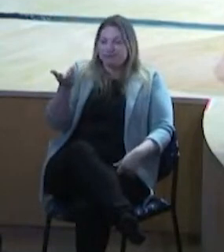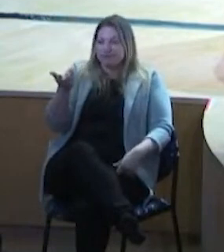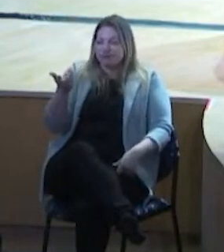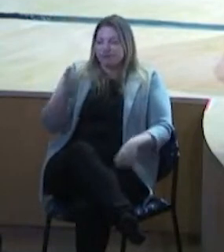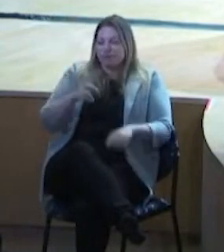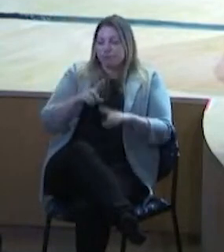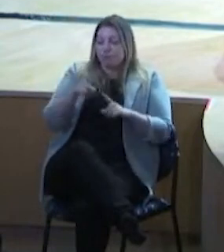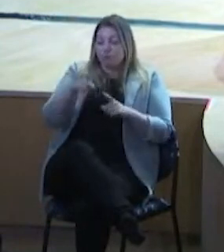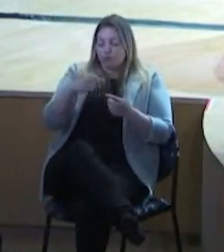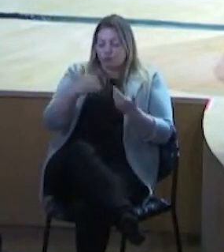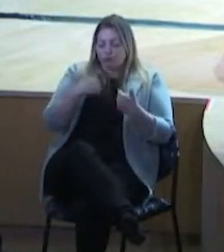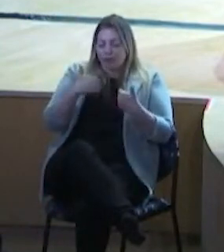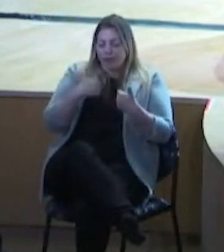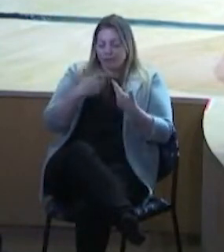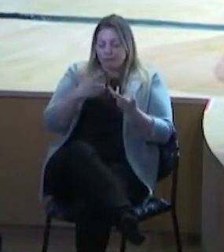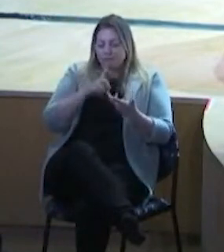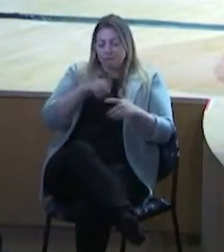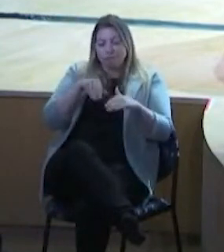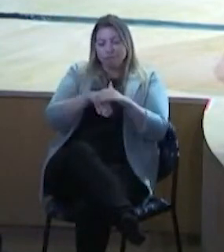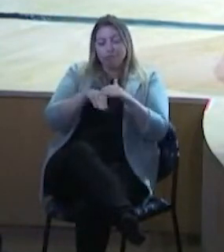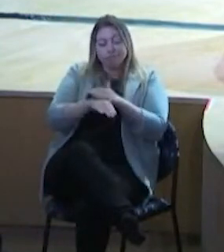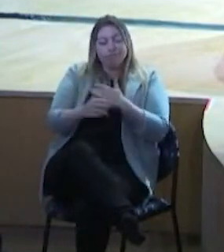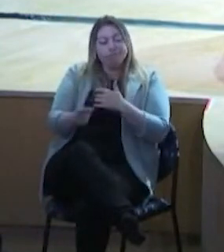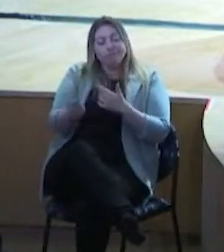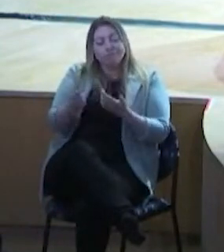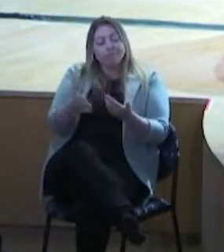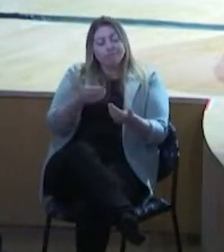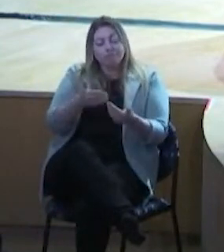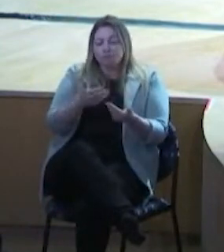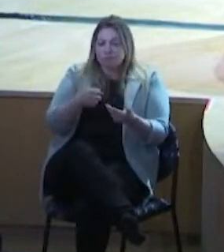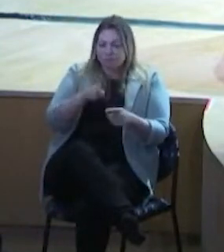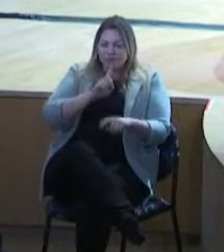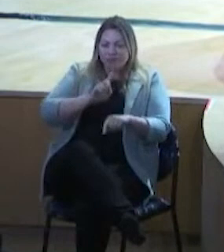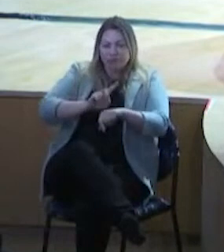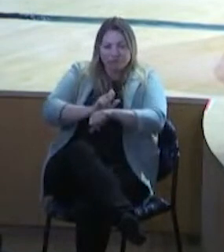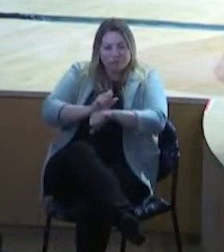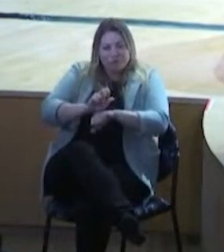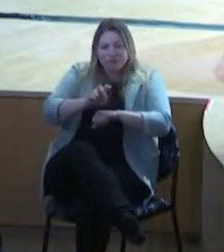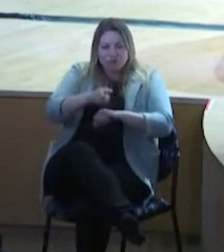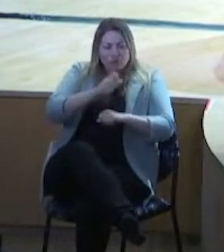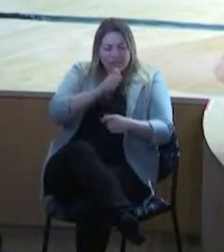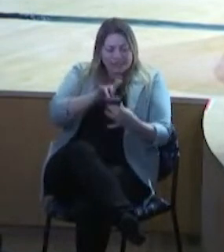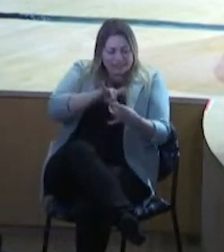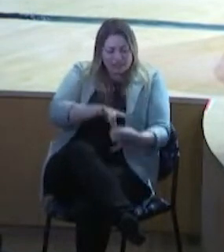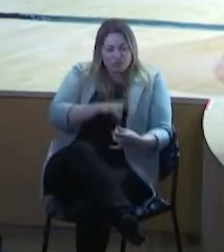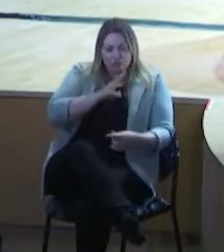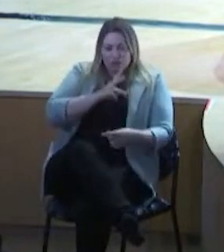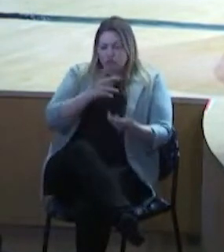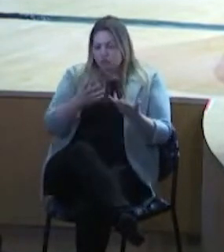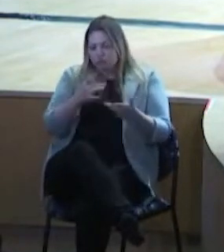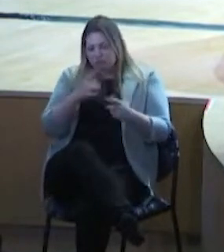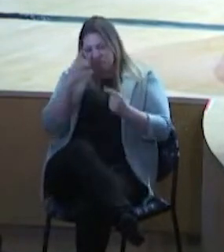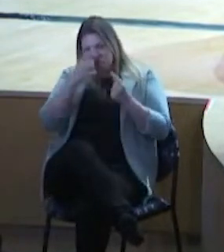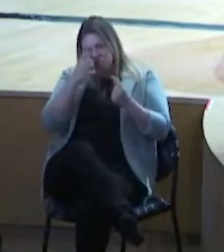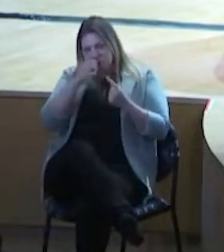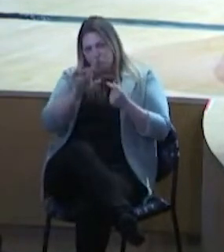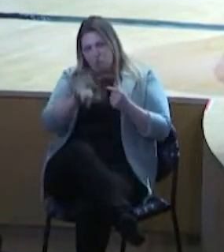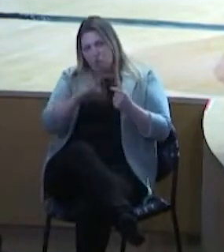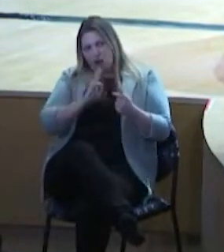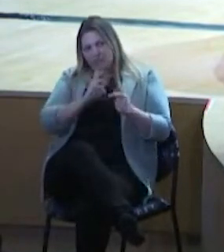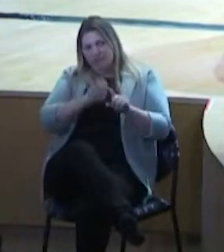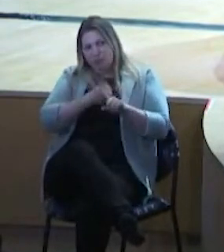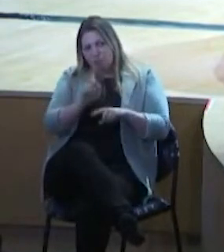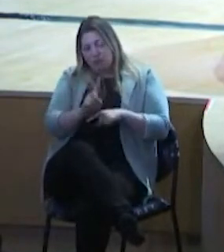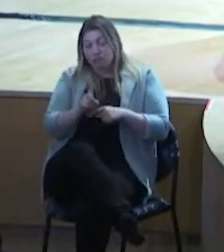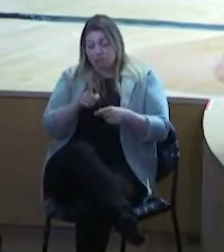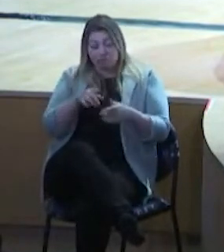you have a tap and you have access to it, you're really not connected to that water. So maybe ask yourself, where does this water come from? And